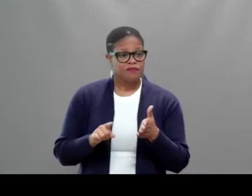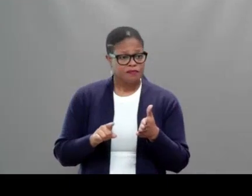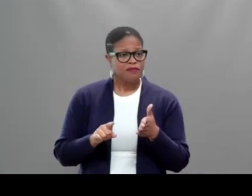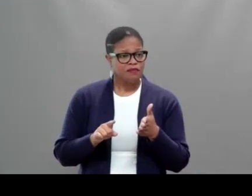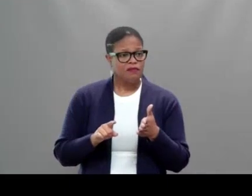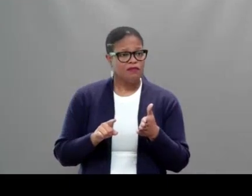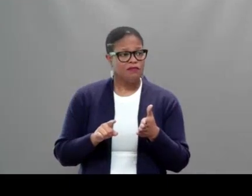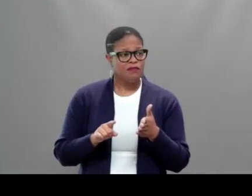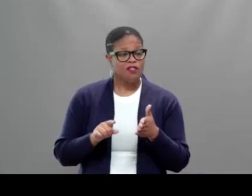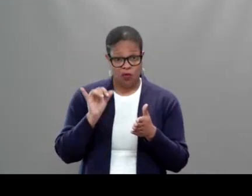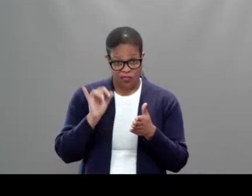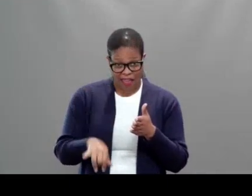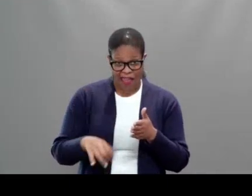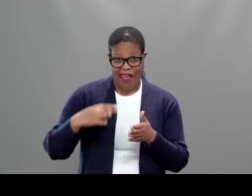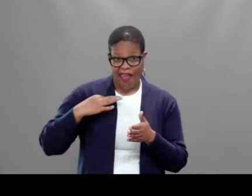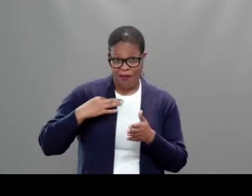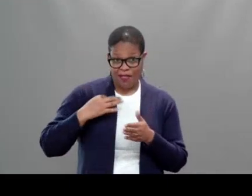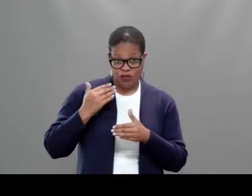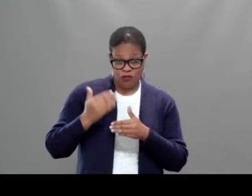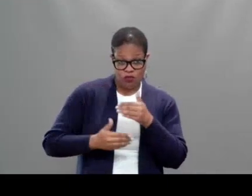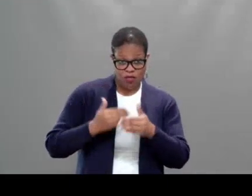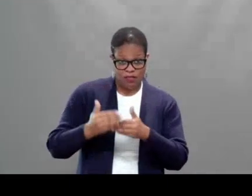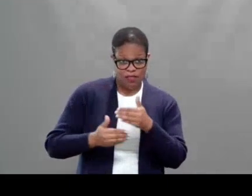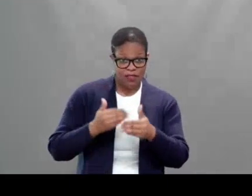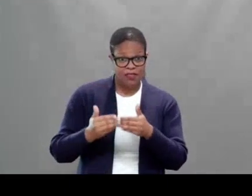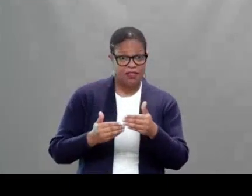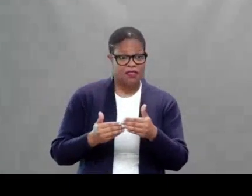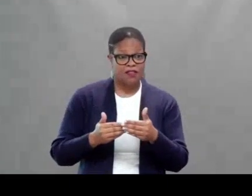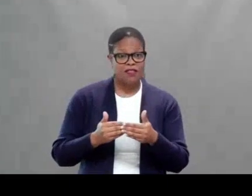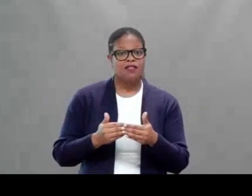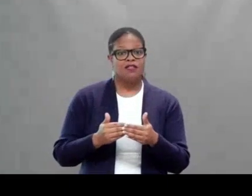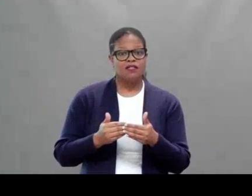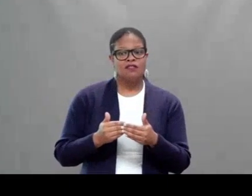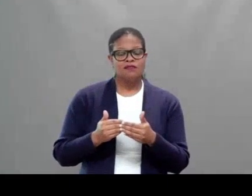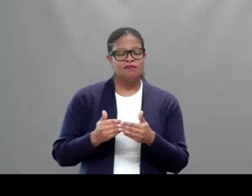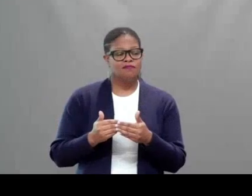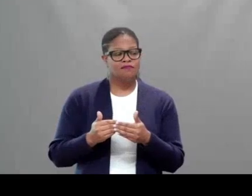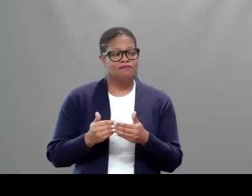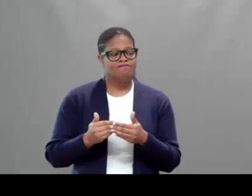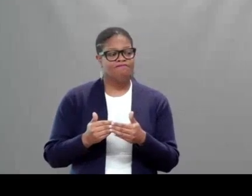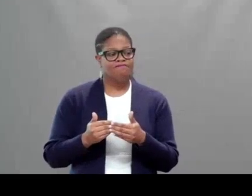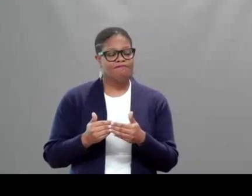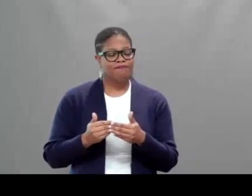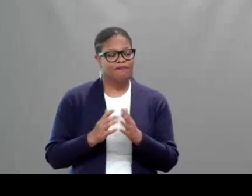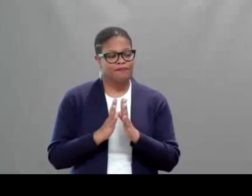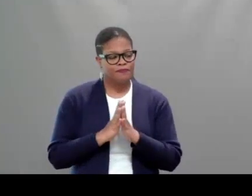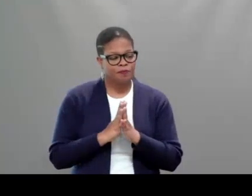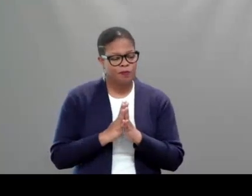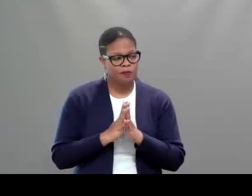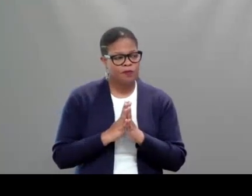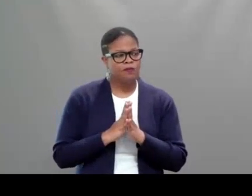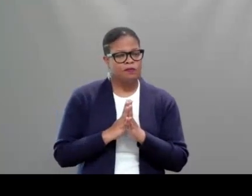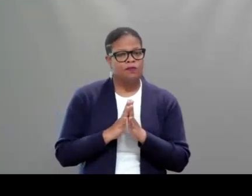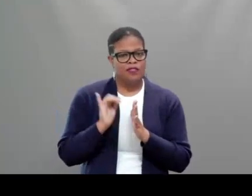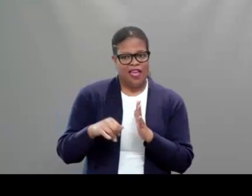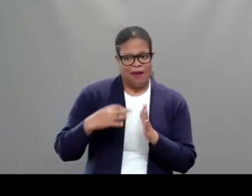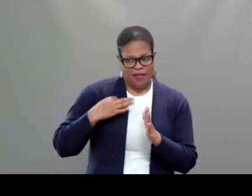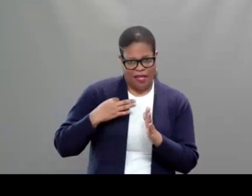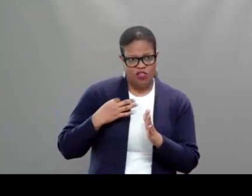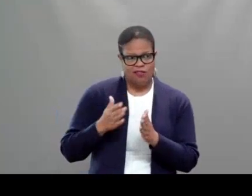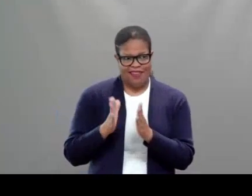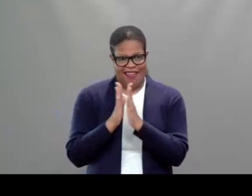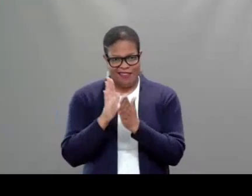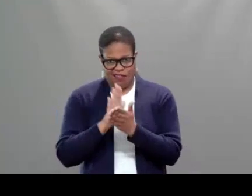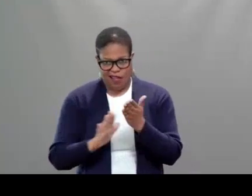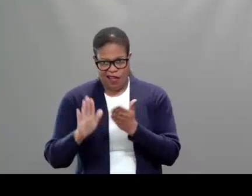their application process for one of the colleges to submit a research